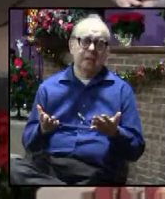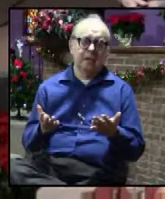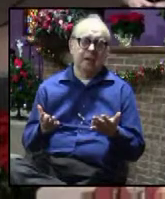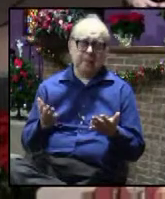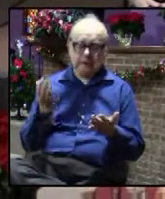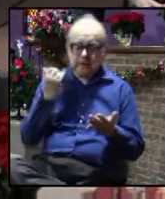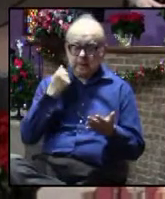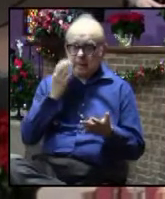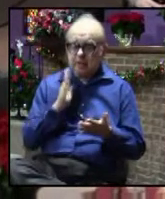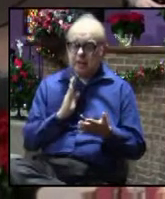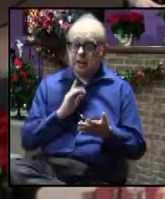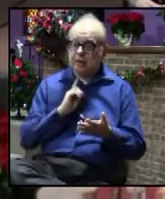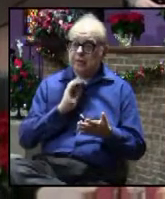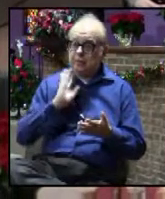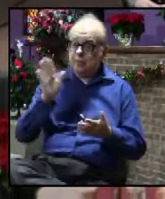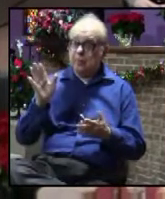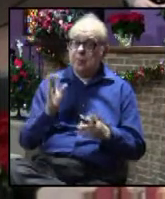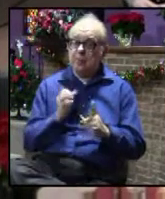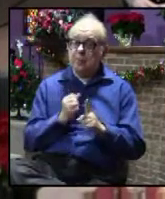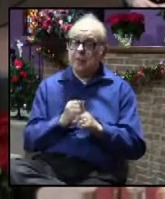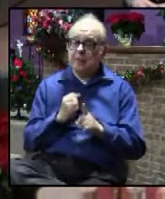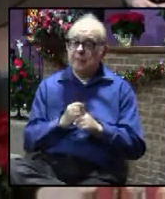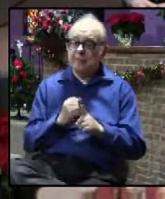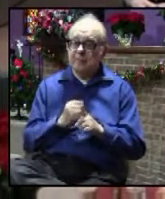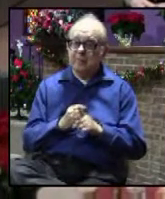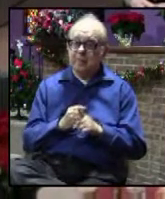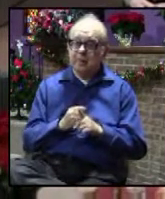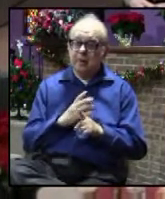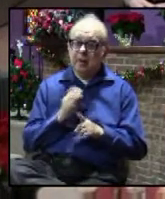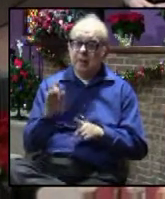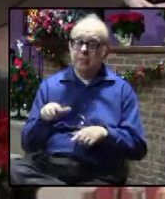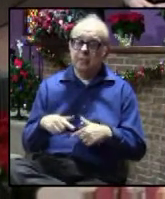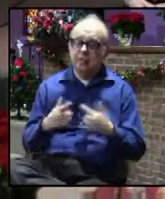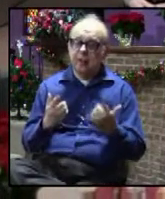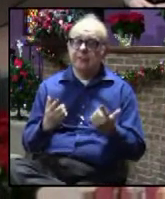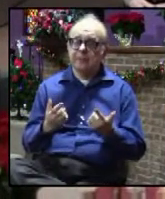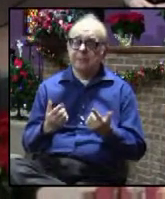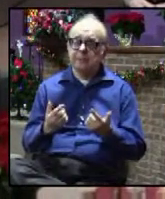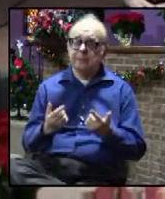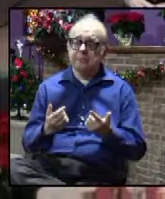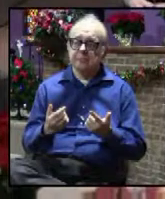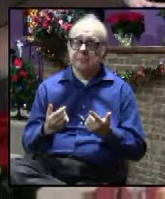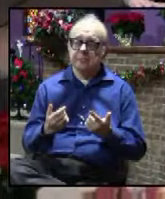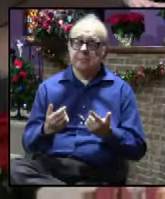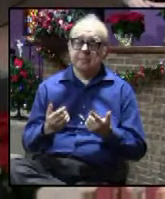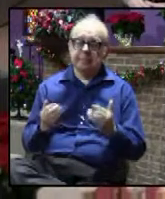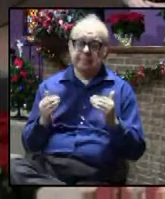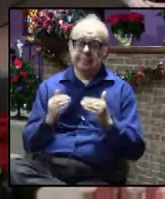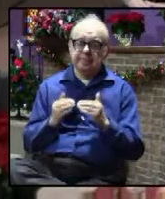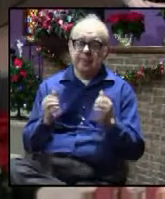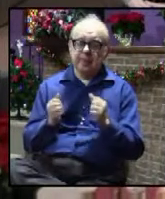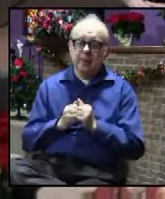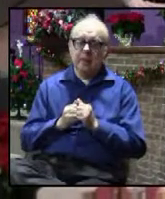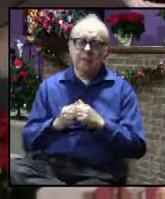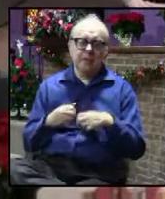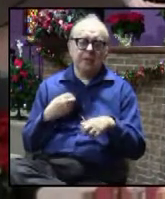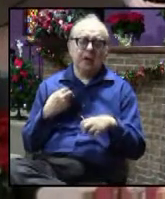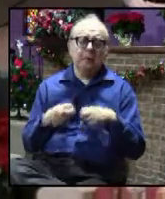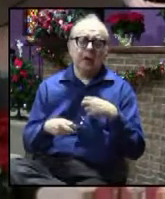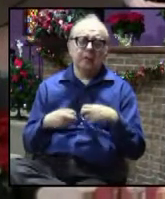If God is your rhythm in your life, even with the